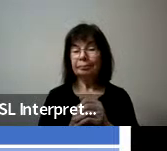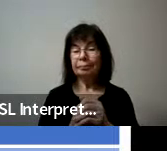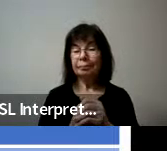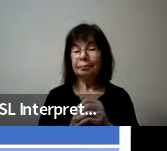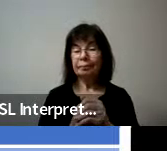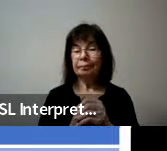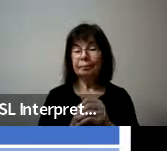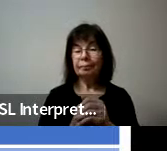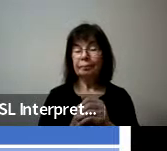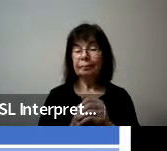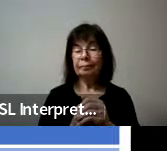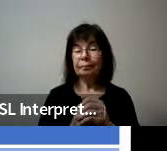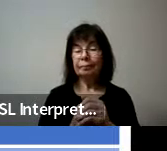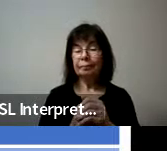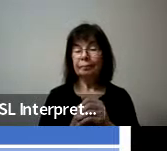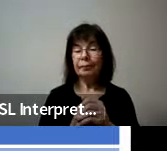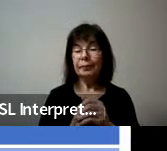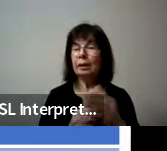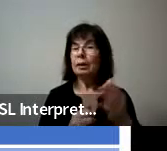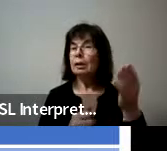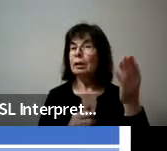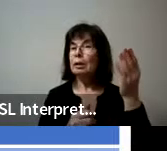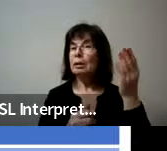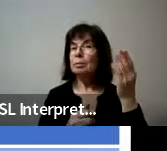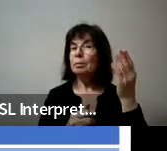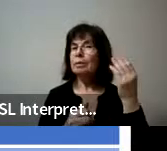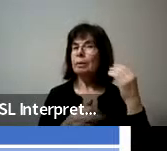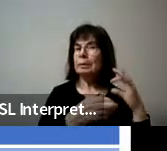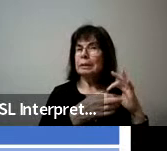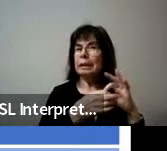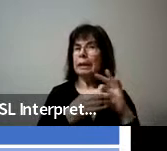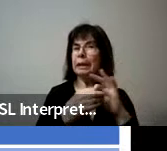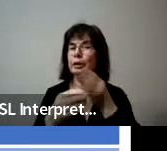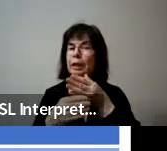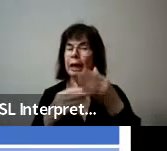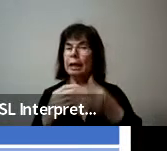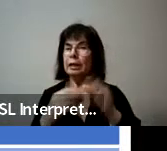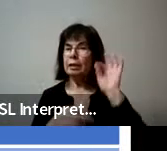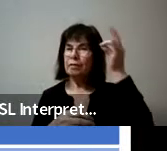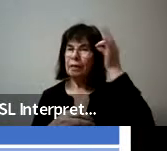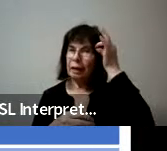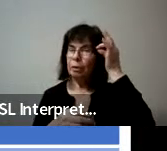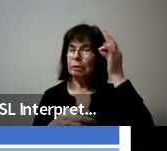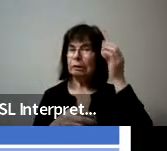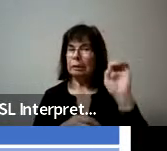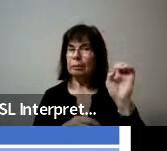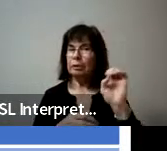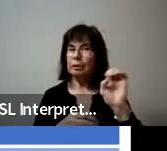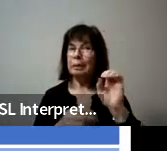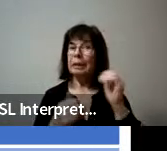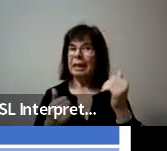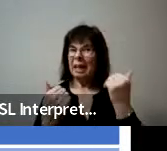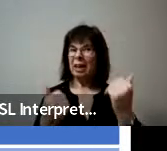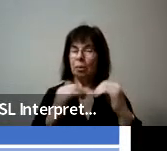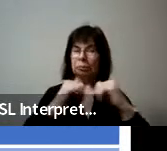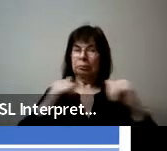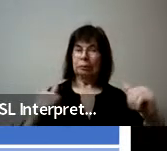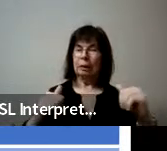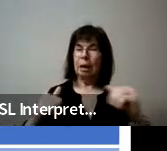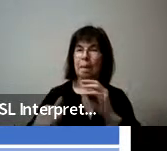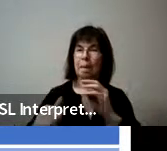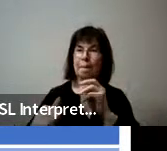On what used to be tied to the end of the federal emergency, but now is separate, on March 31st,